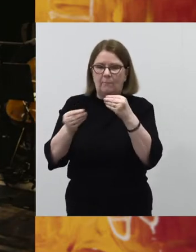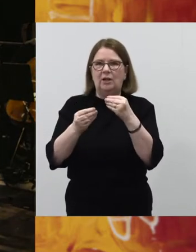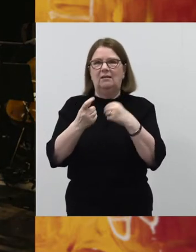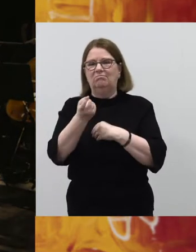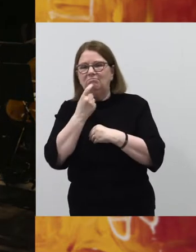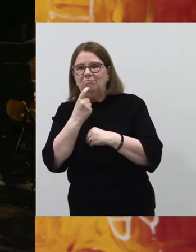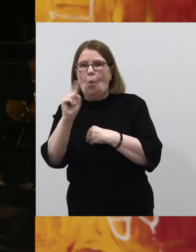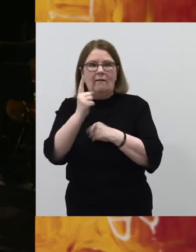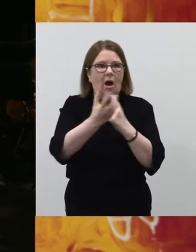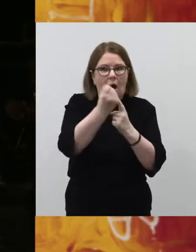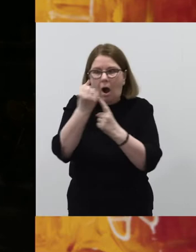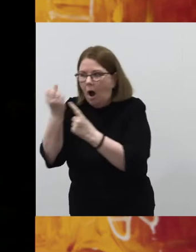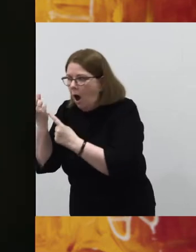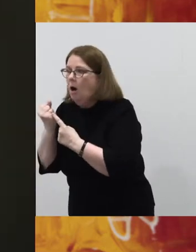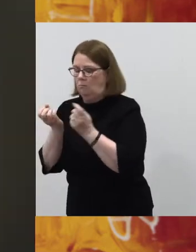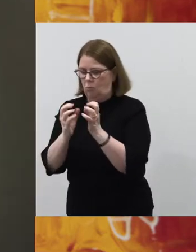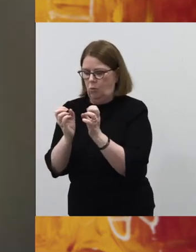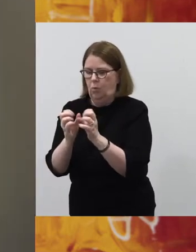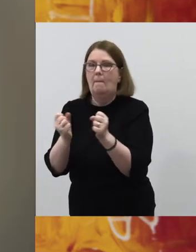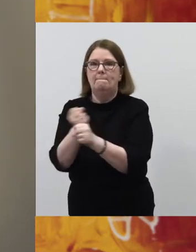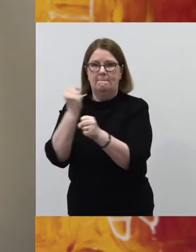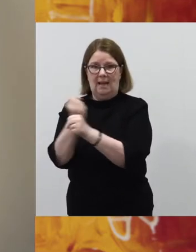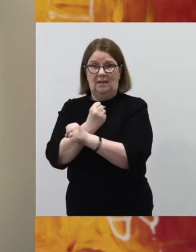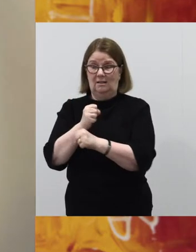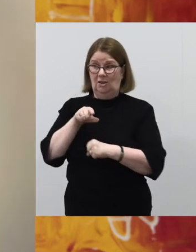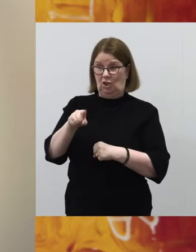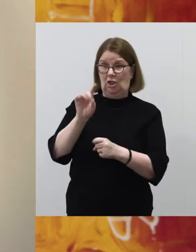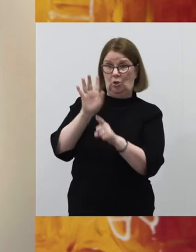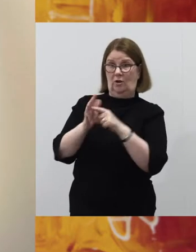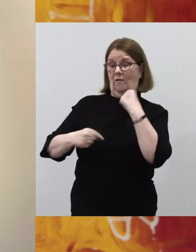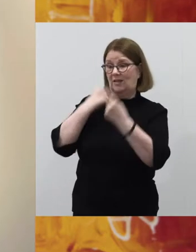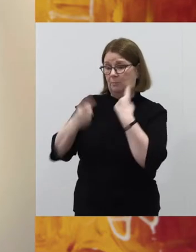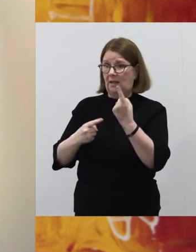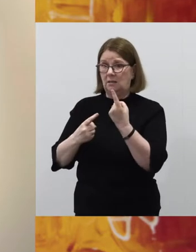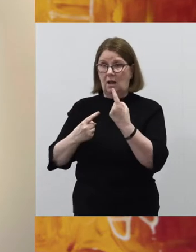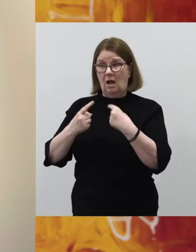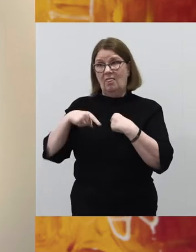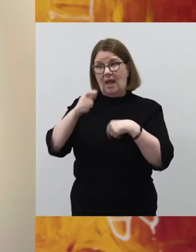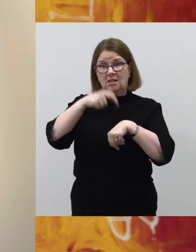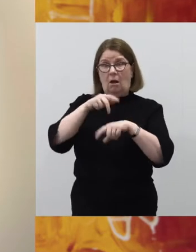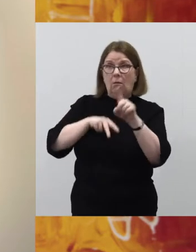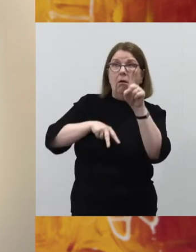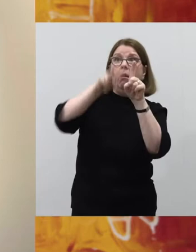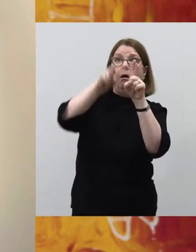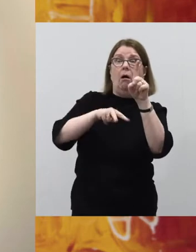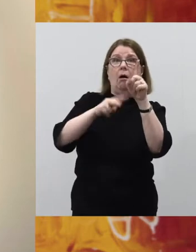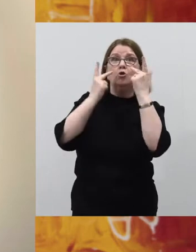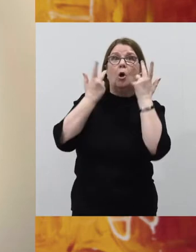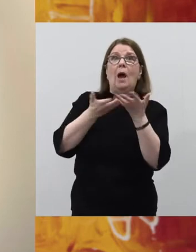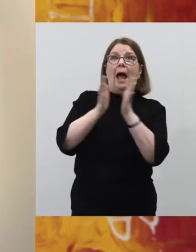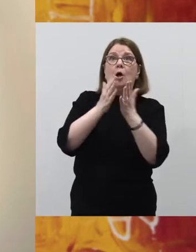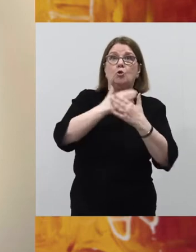Facing a distressing situation can be traumatic. This anxiety has